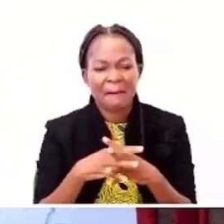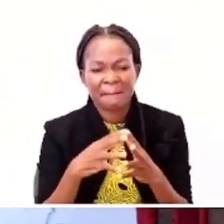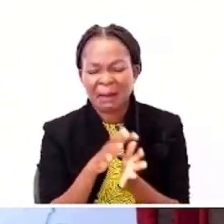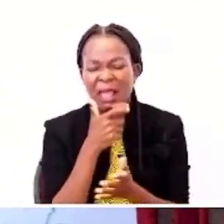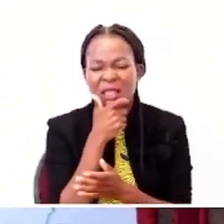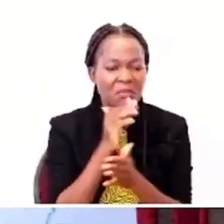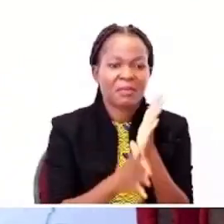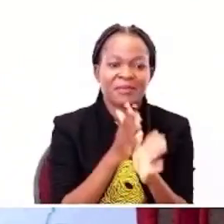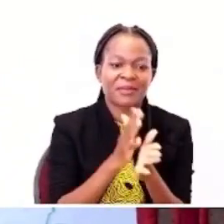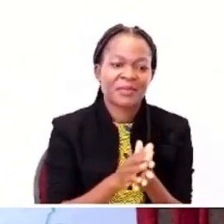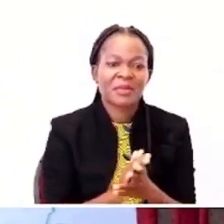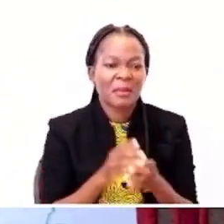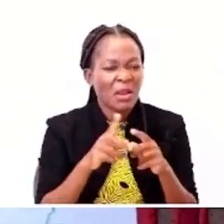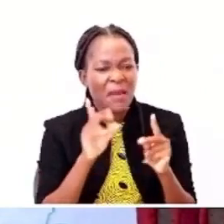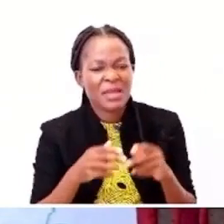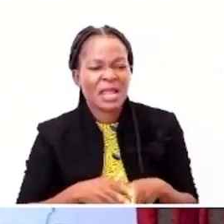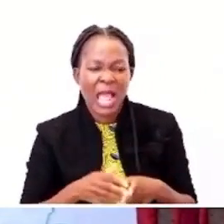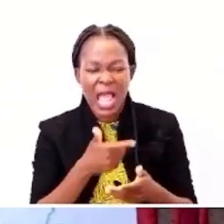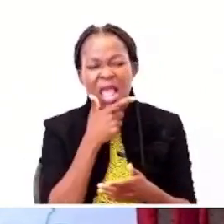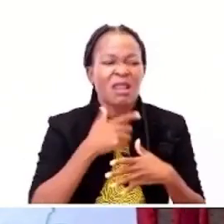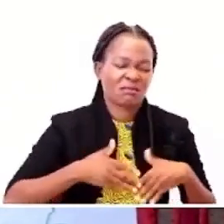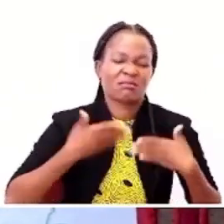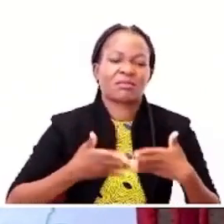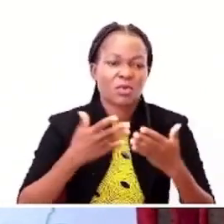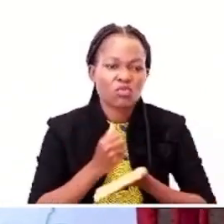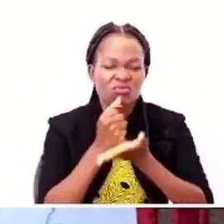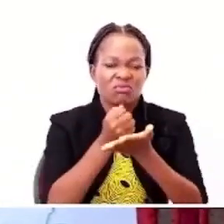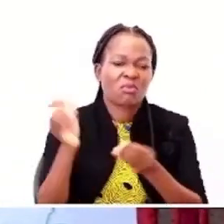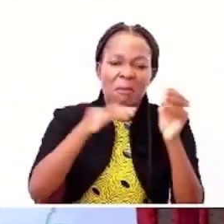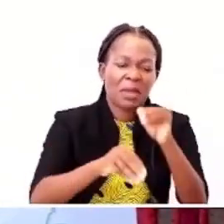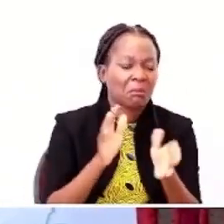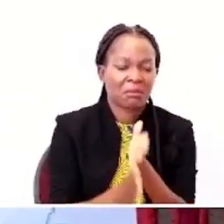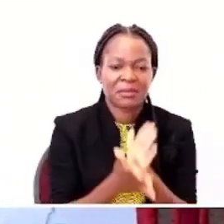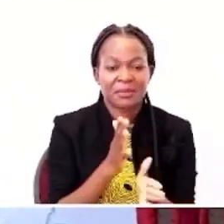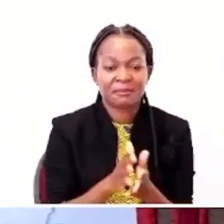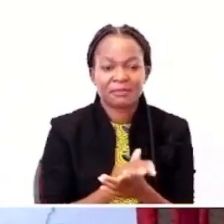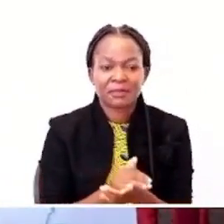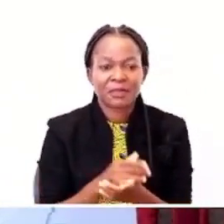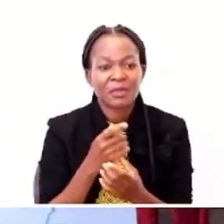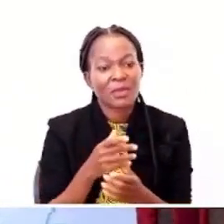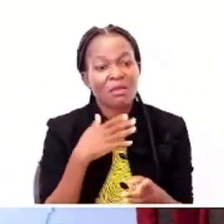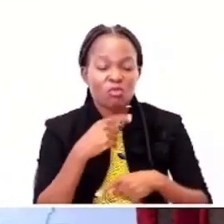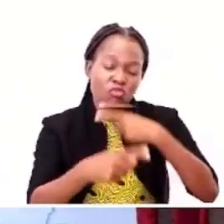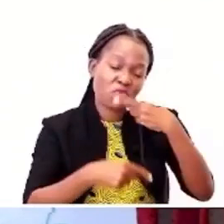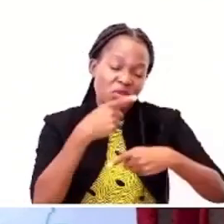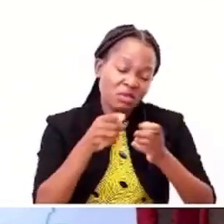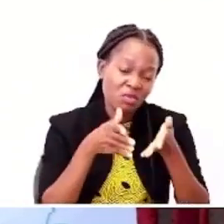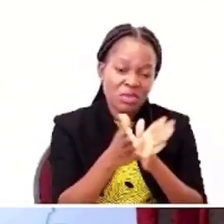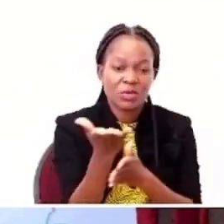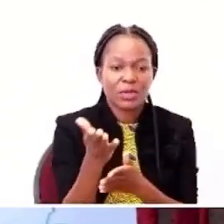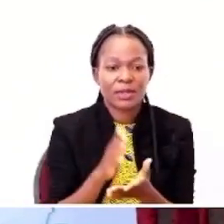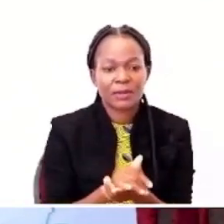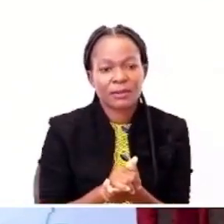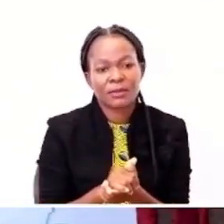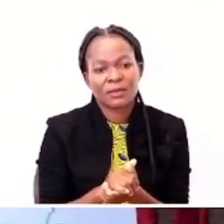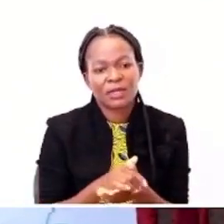issue going on, and they don't feel compelled to pay, then we're going to continue in this way, like